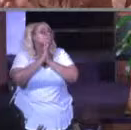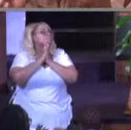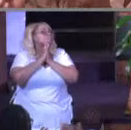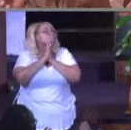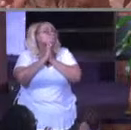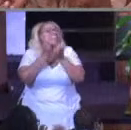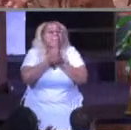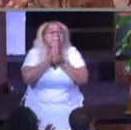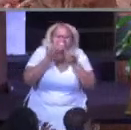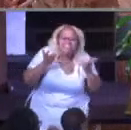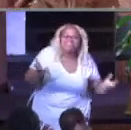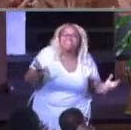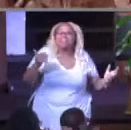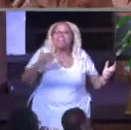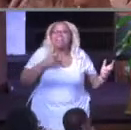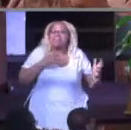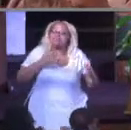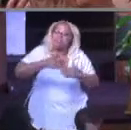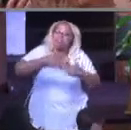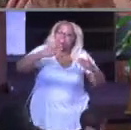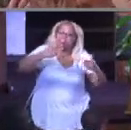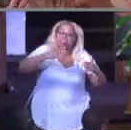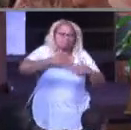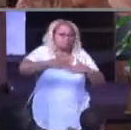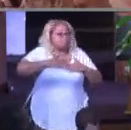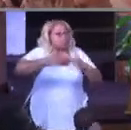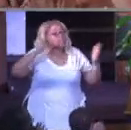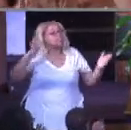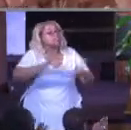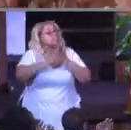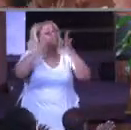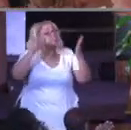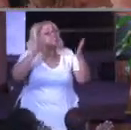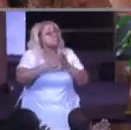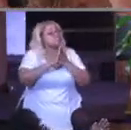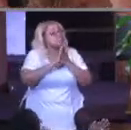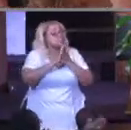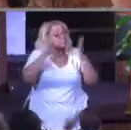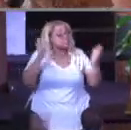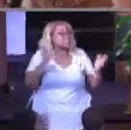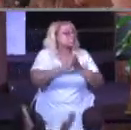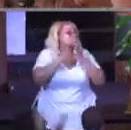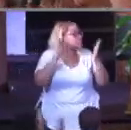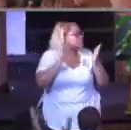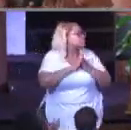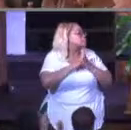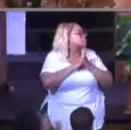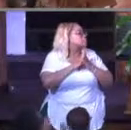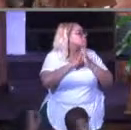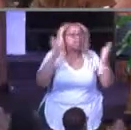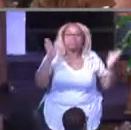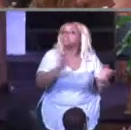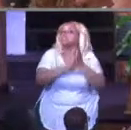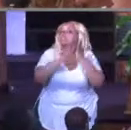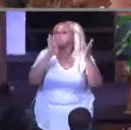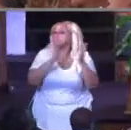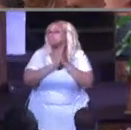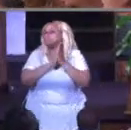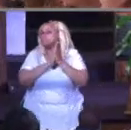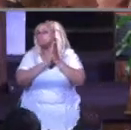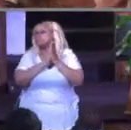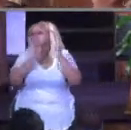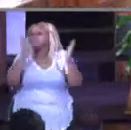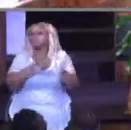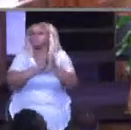Let everything that have breath praise. Praise.